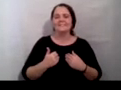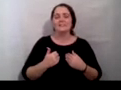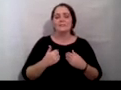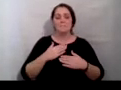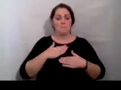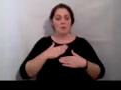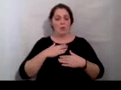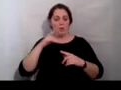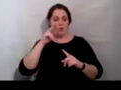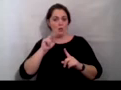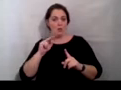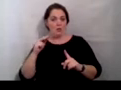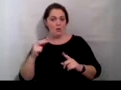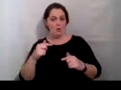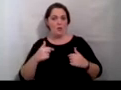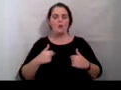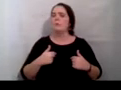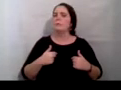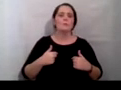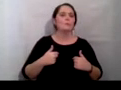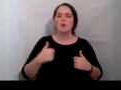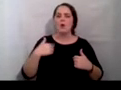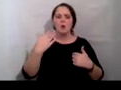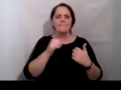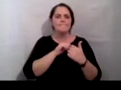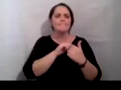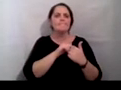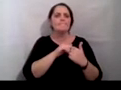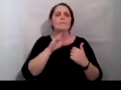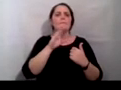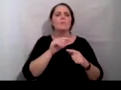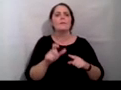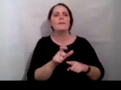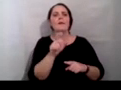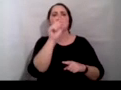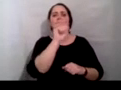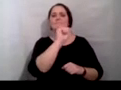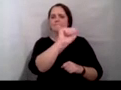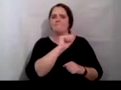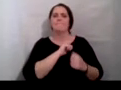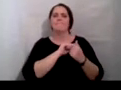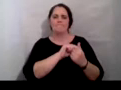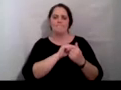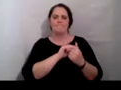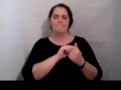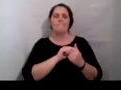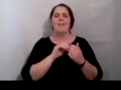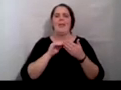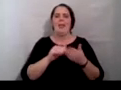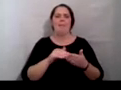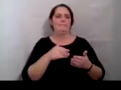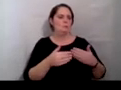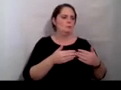art. I have worked with the artists from Aurukun in curating an exhibition some time ago called Before Time